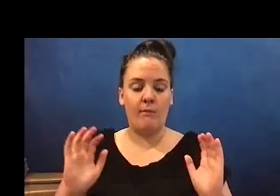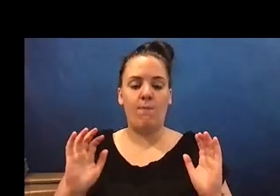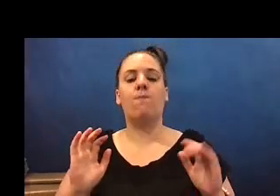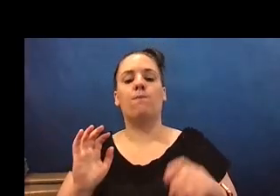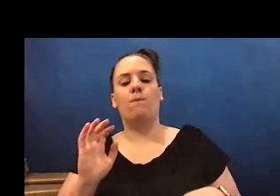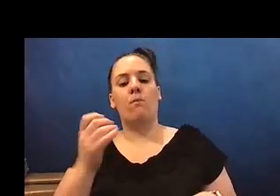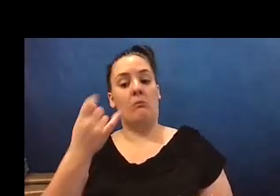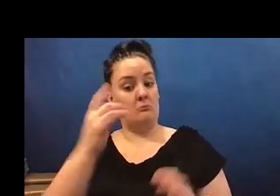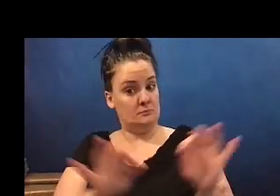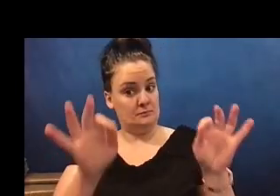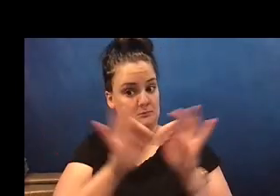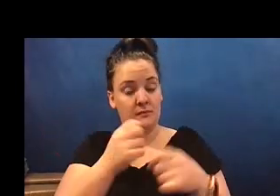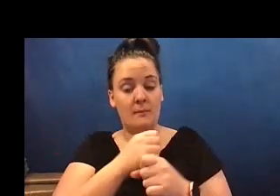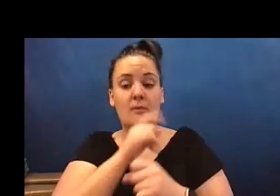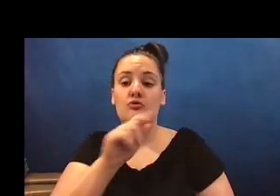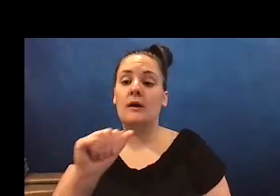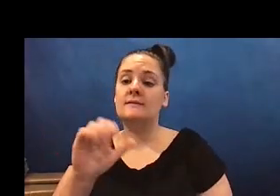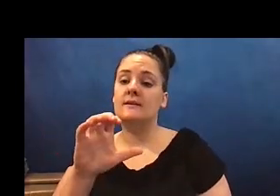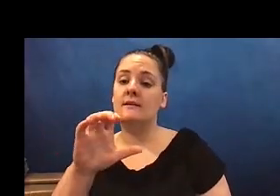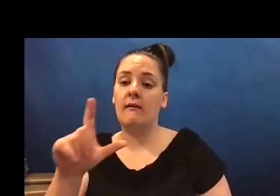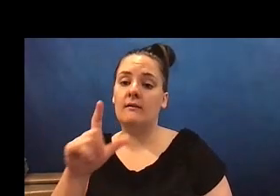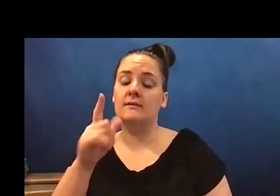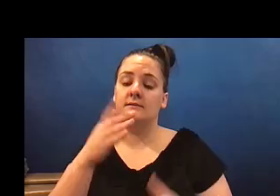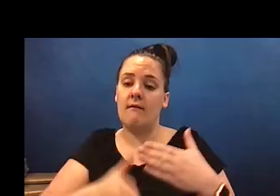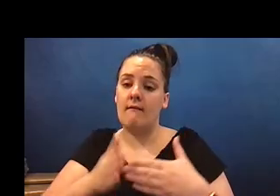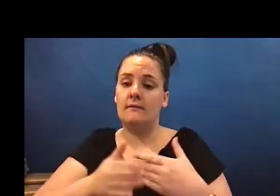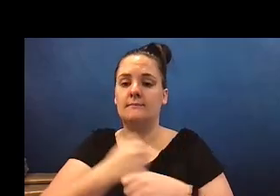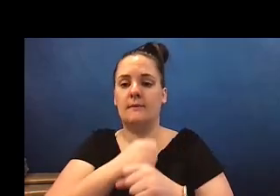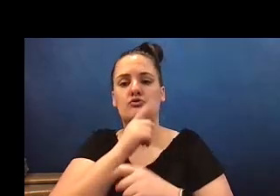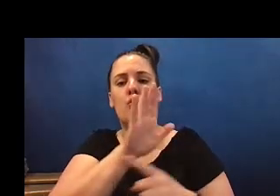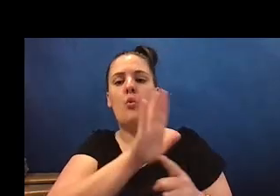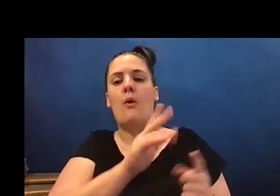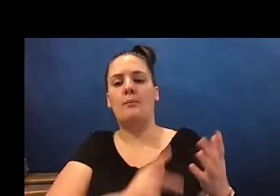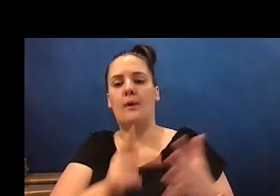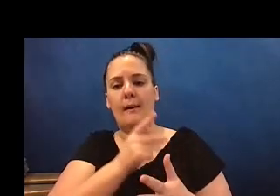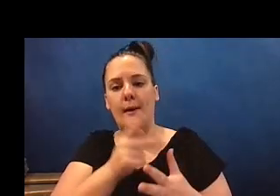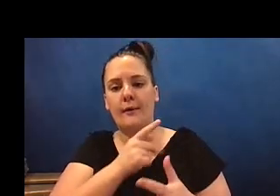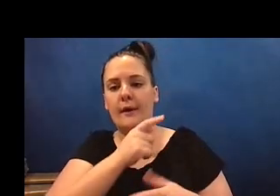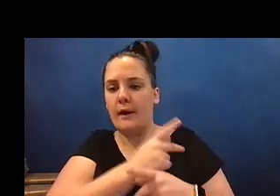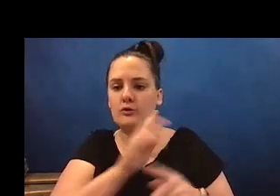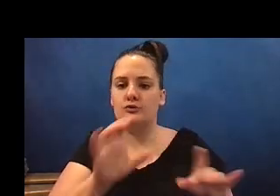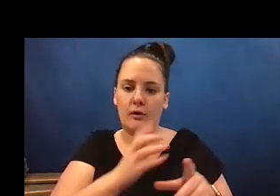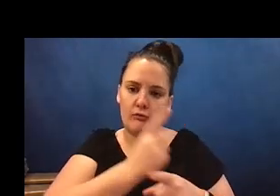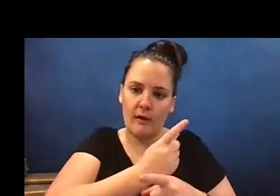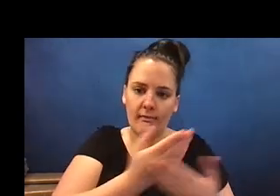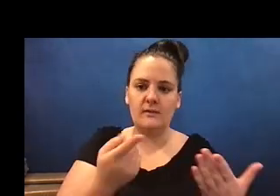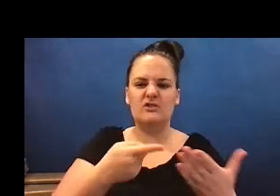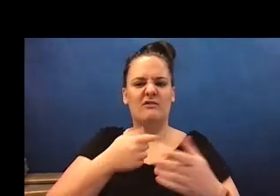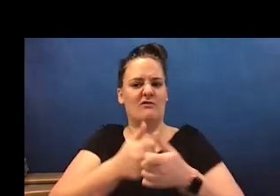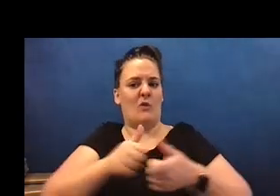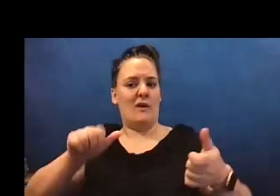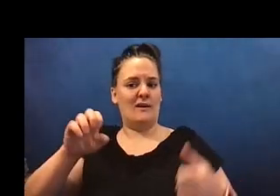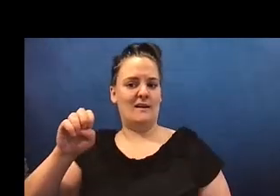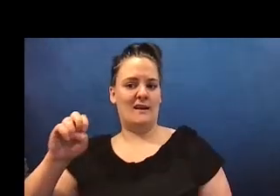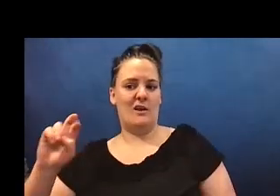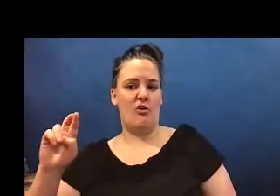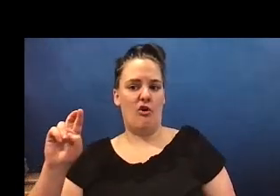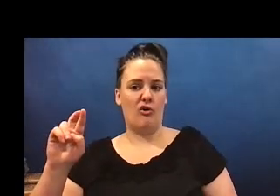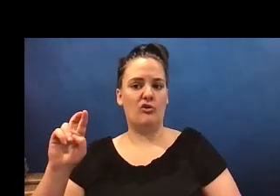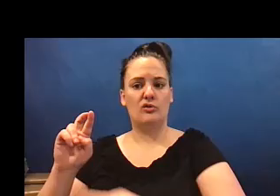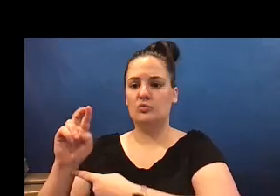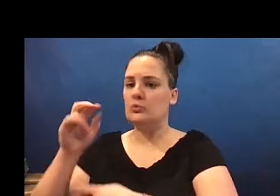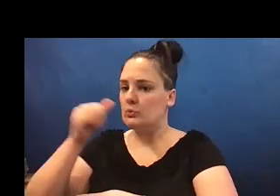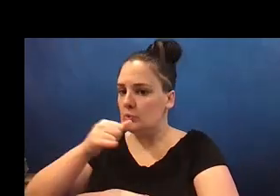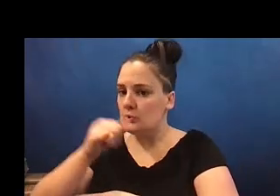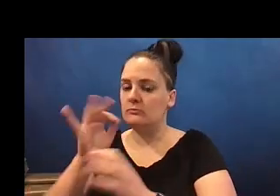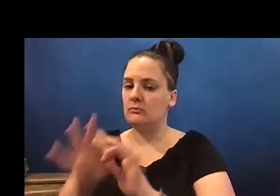side to have the best results in the state. That means your primary care is doing the right things and you're avoiding that ER. It's just exactly what we need to